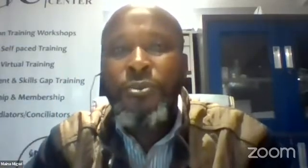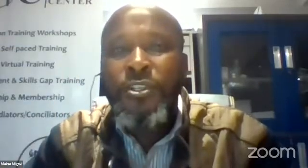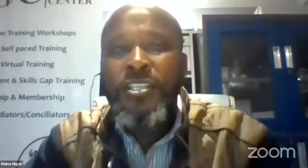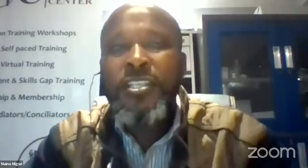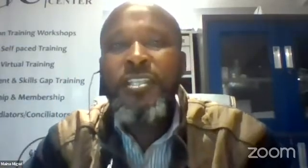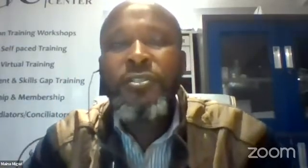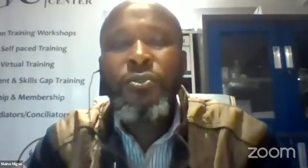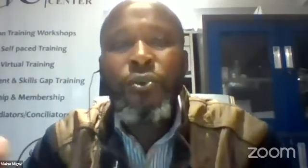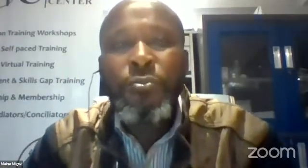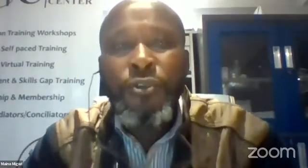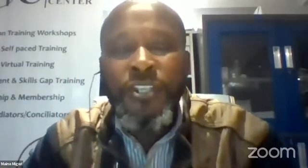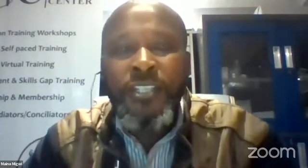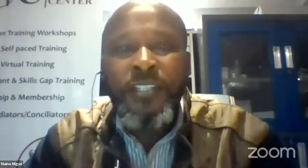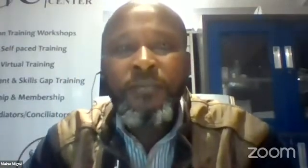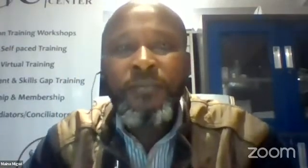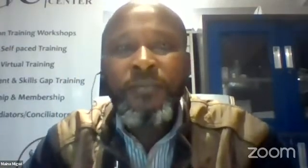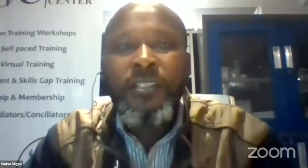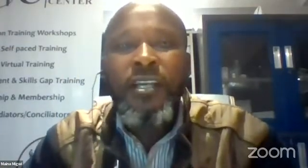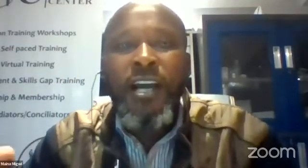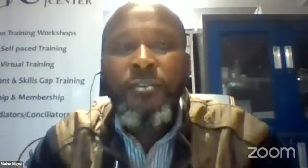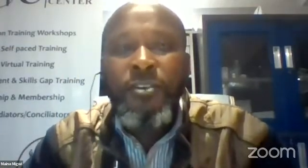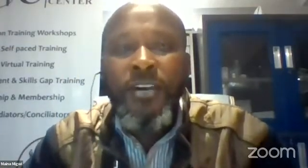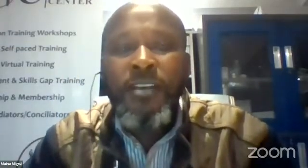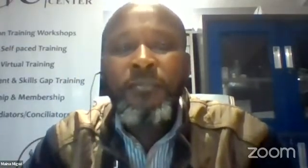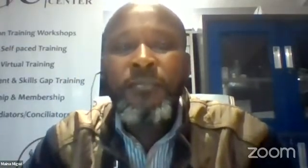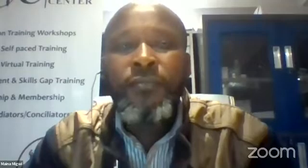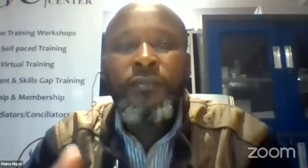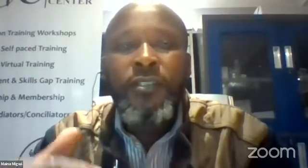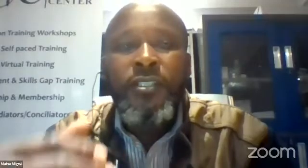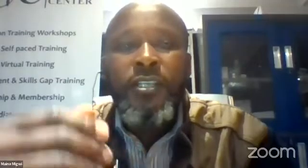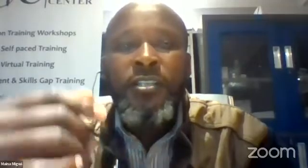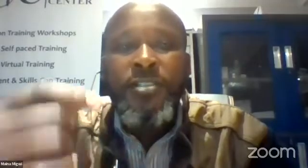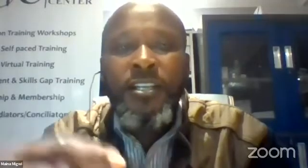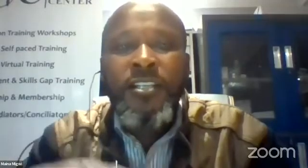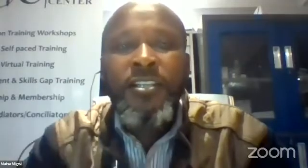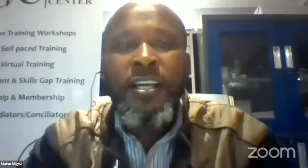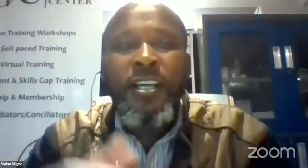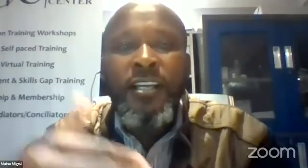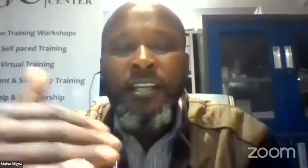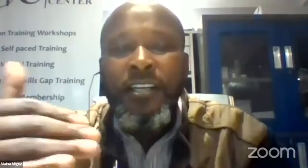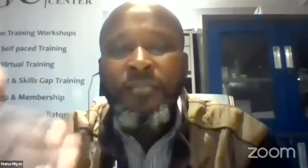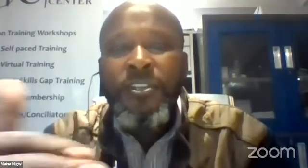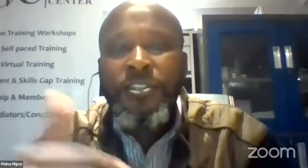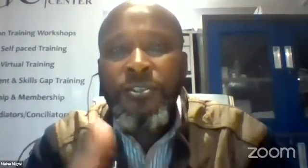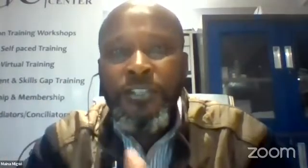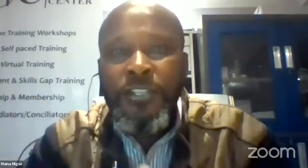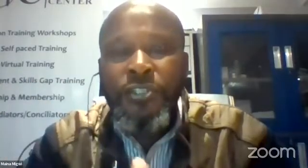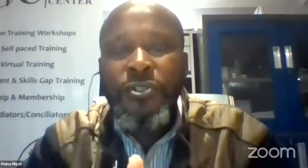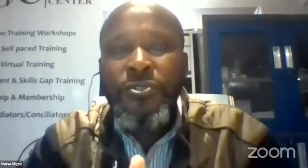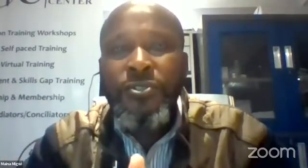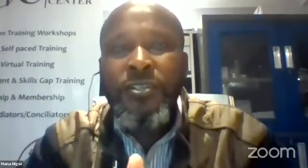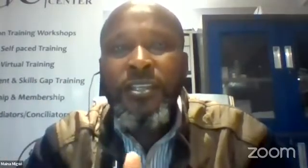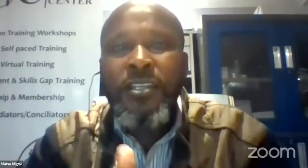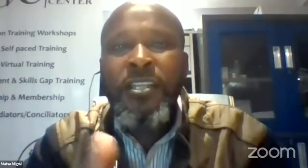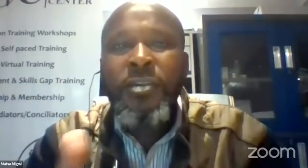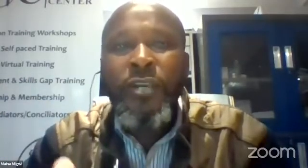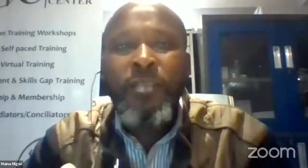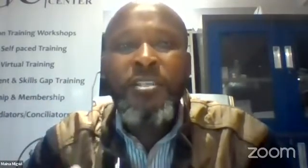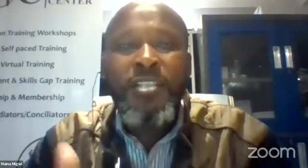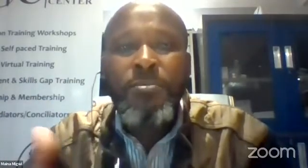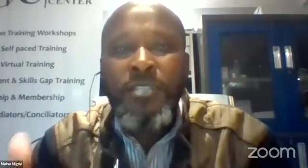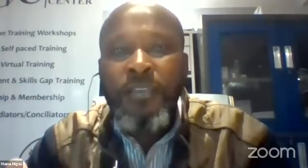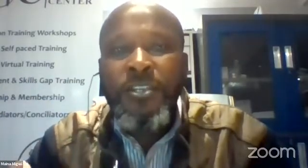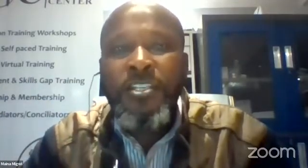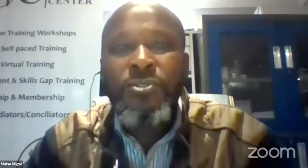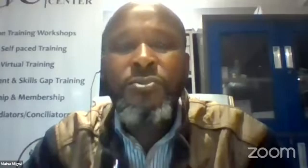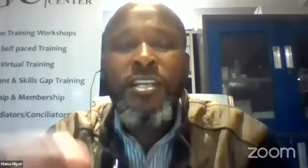from community to community. However, in different jurisdictions, they will